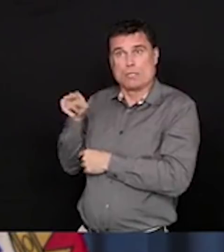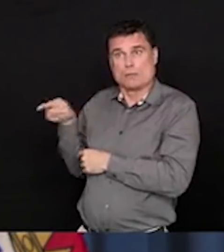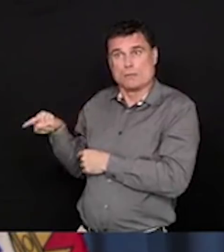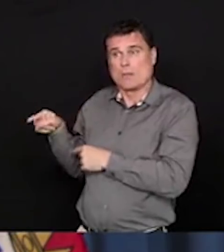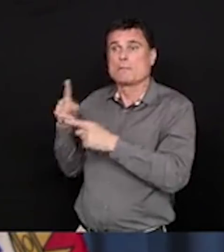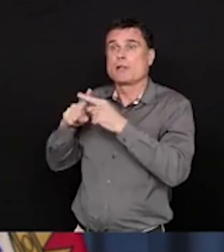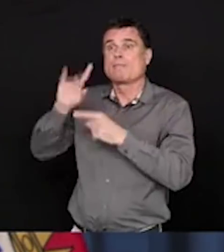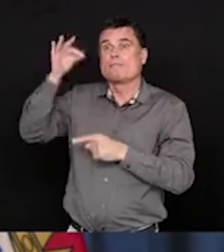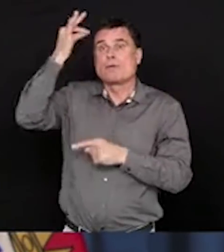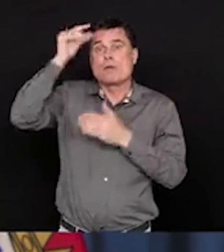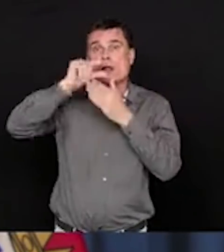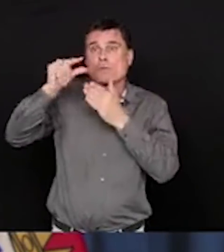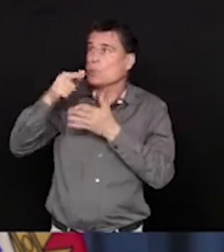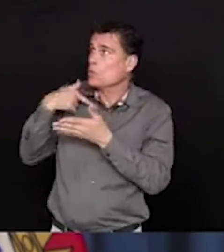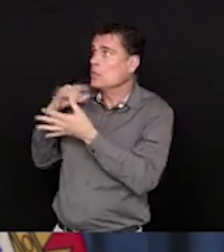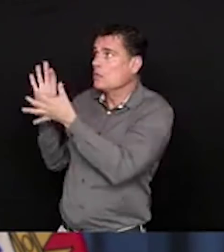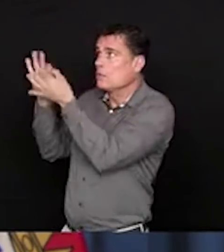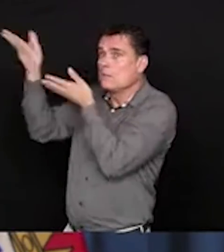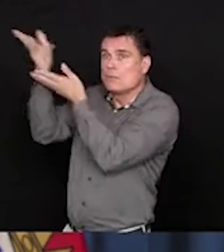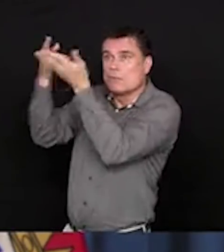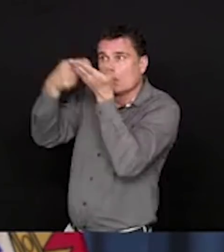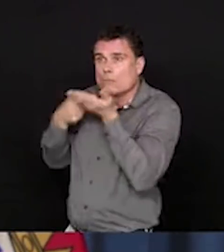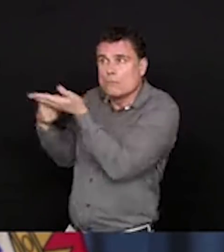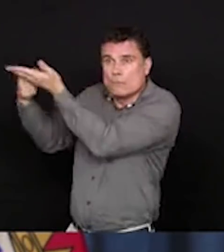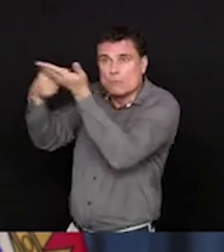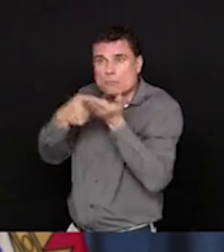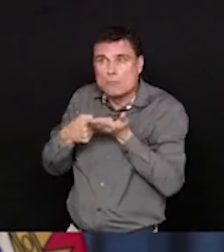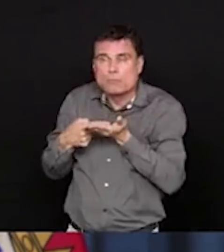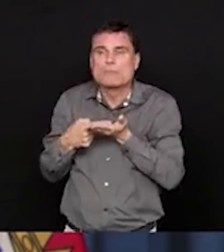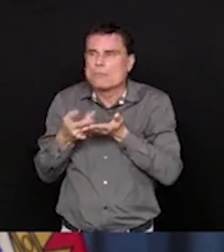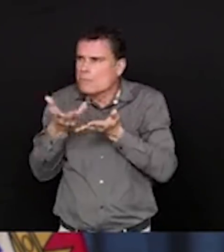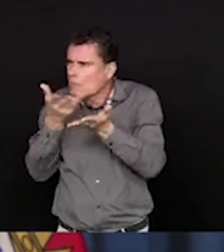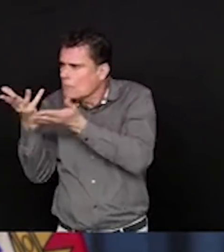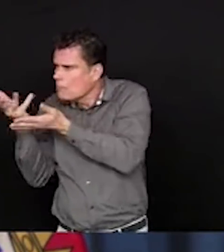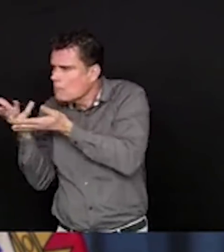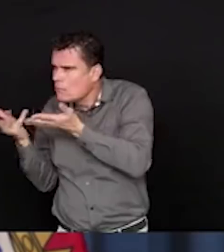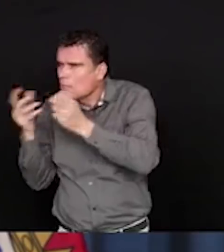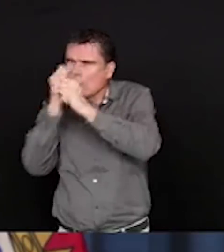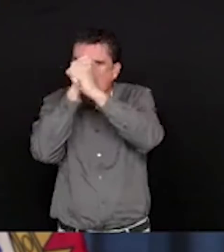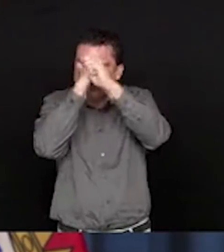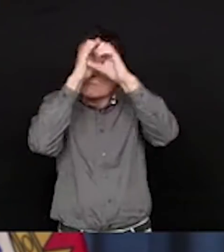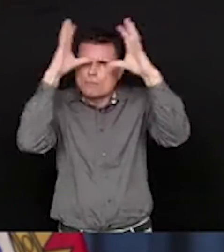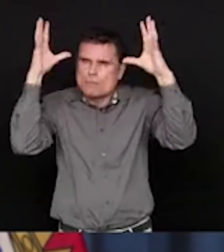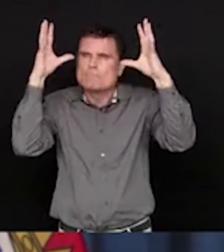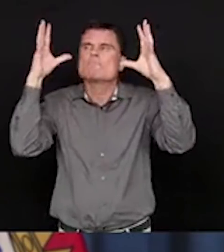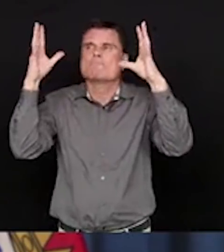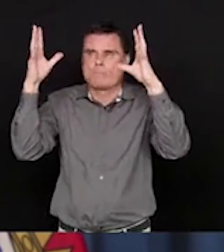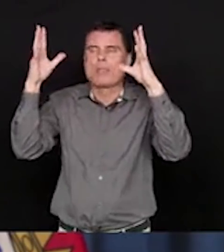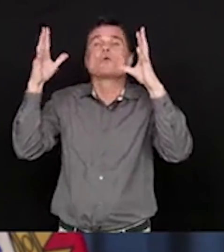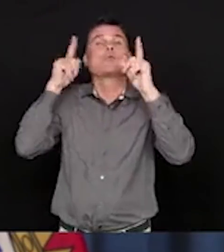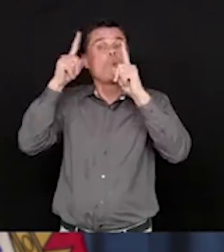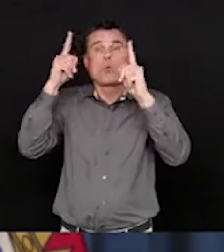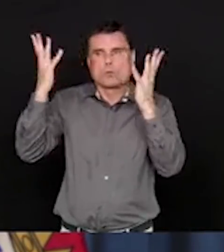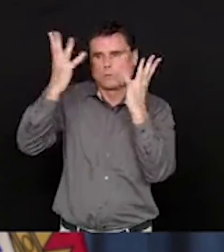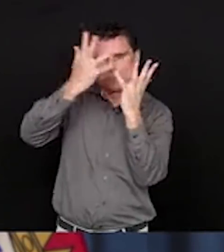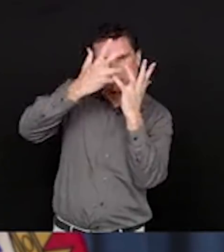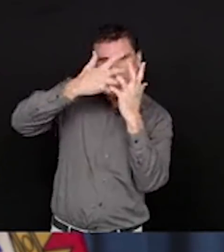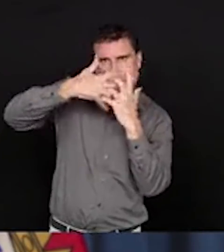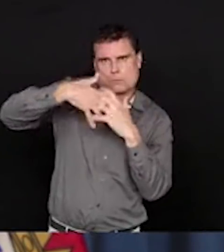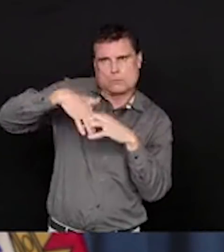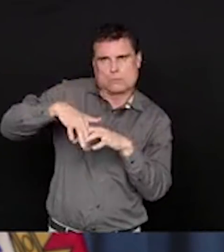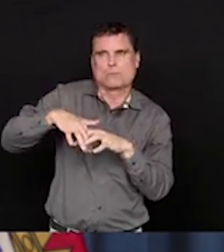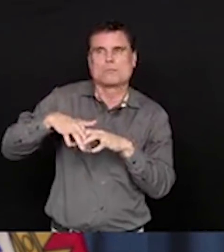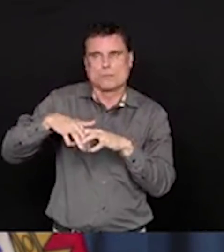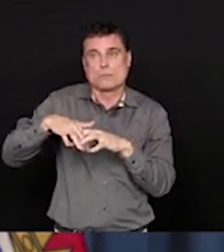happens. Because remember, it's a variety of sources. There's people coming home via the land borders, and that's